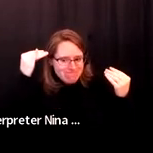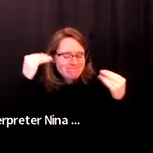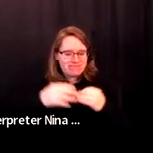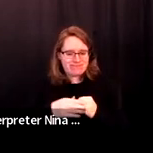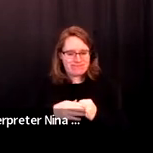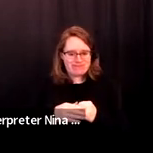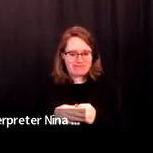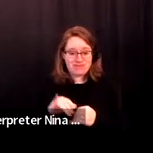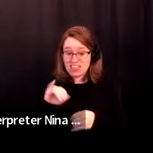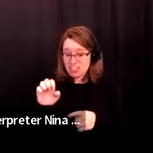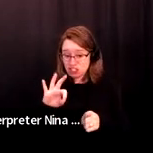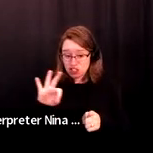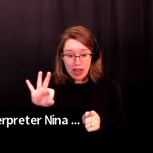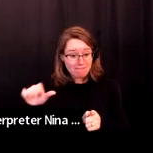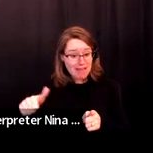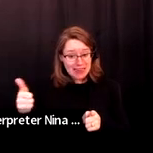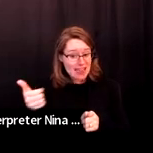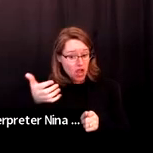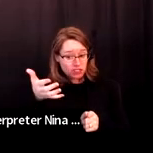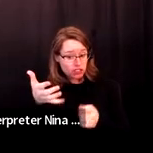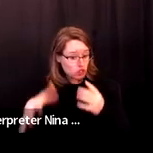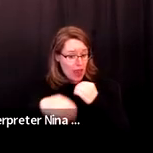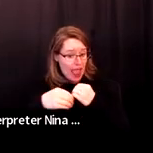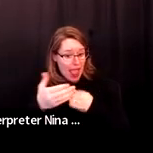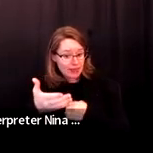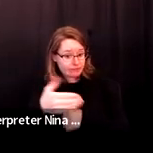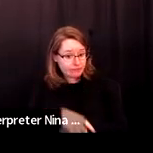Jeff, anything you want to add in closing?